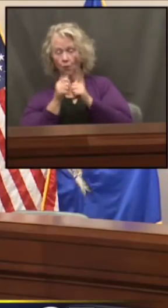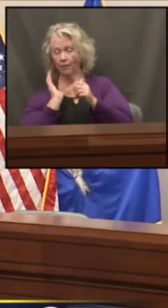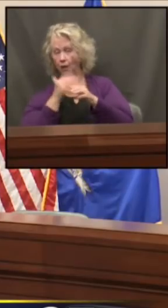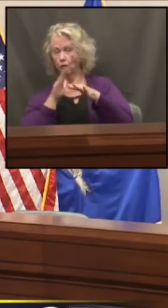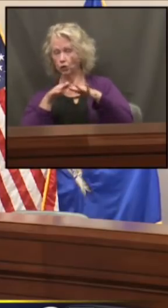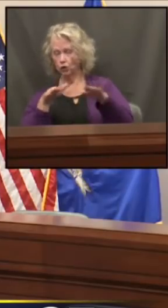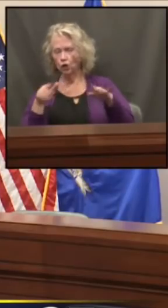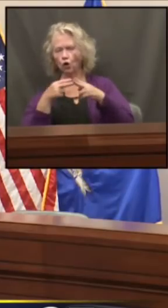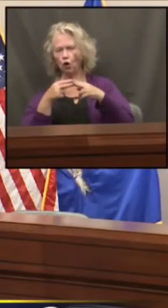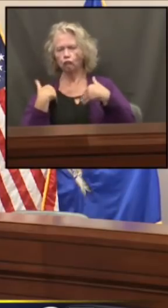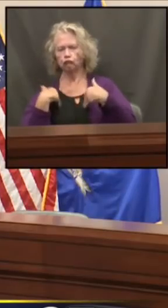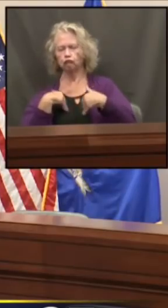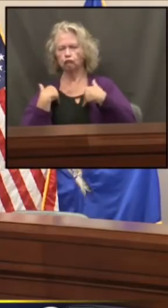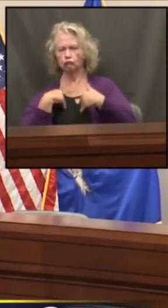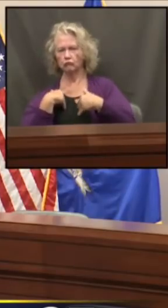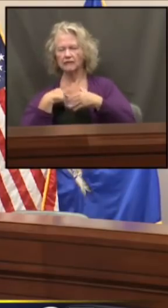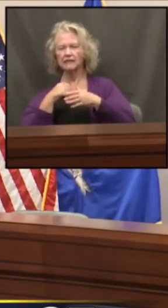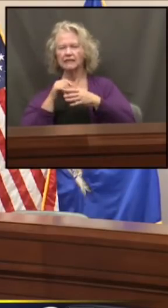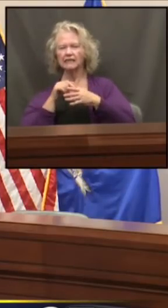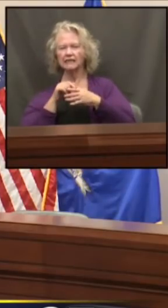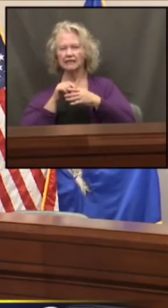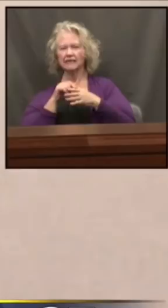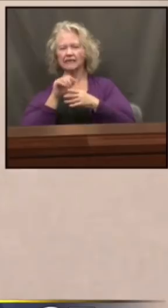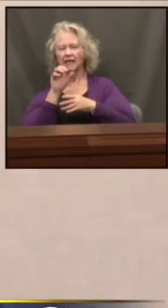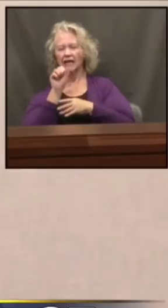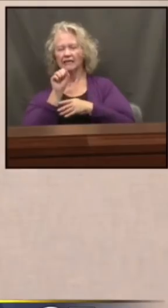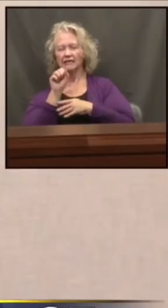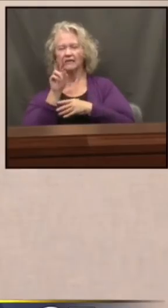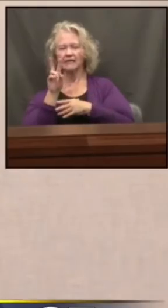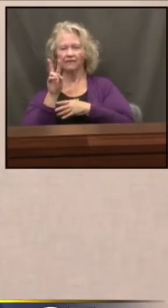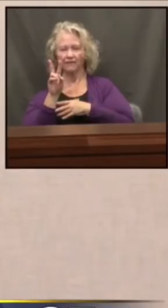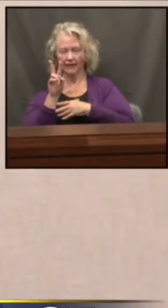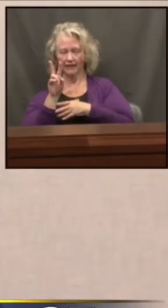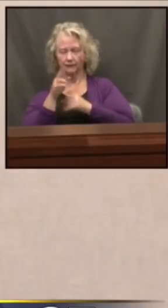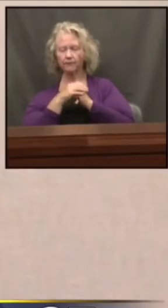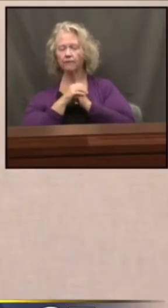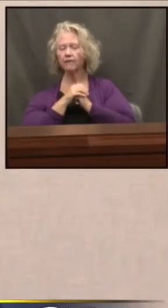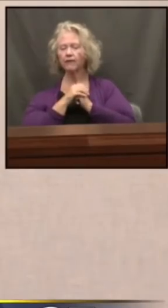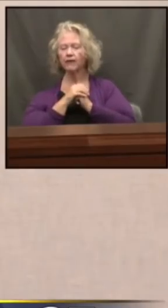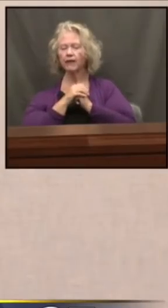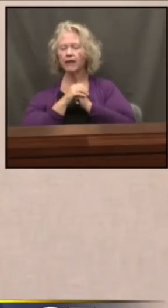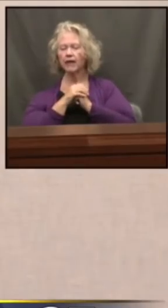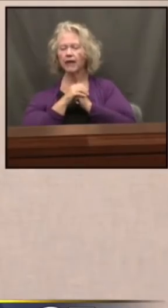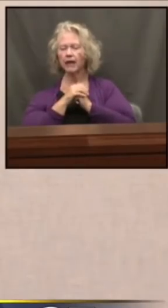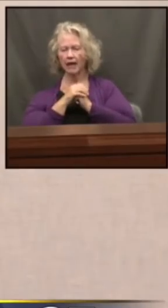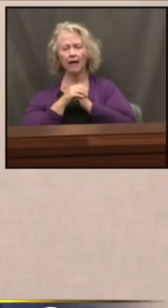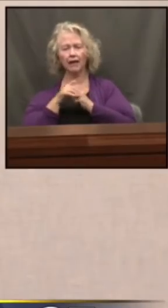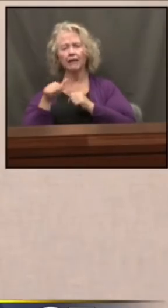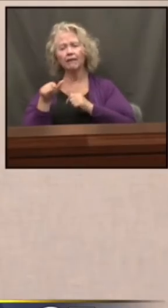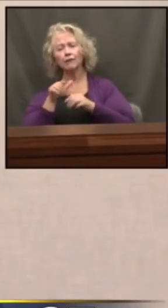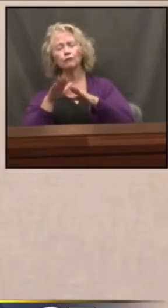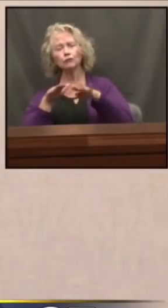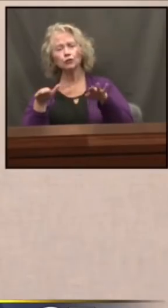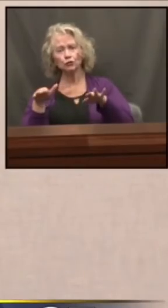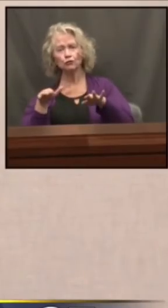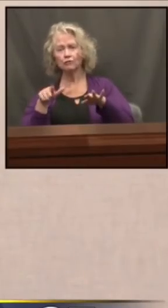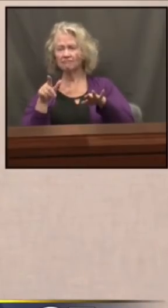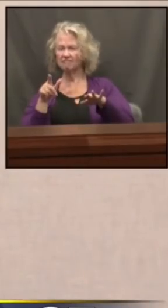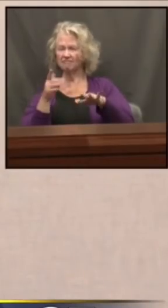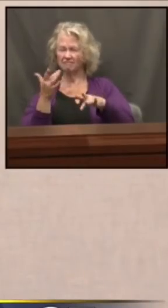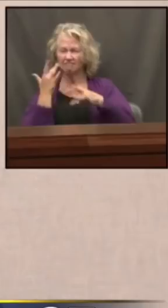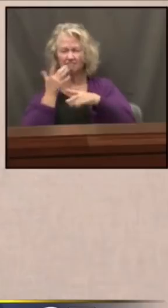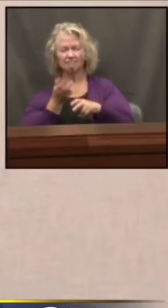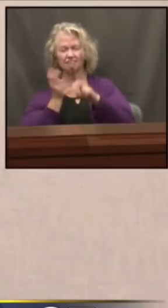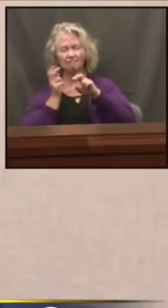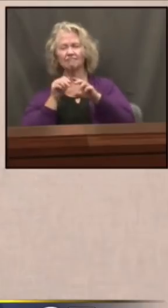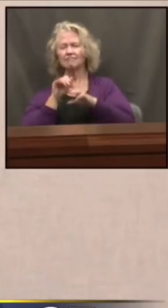is called respiratory syncytial virus, or RSV. And there are children that have been in the ICU and